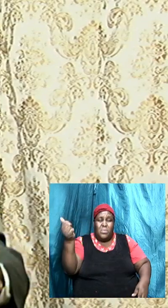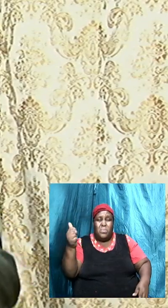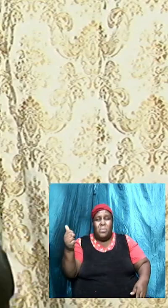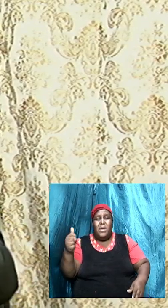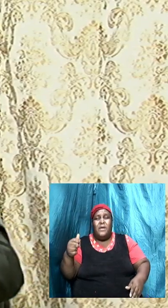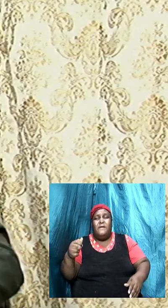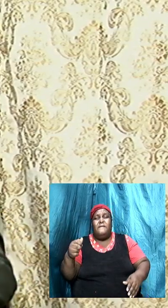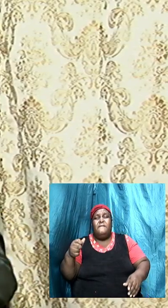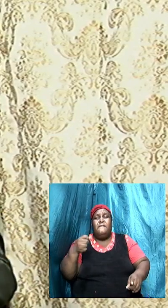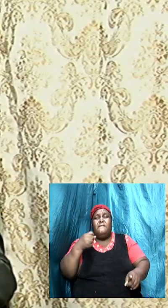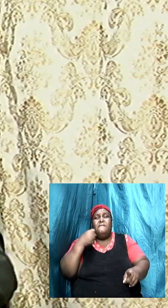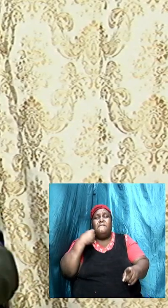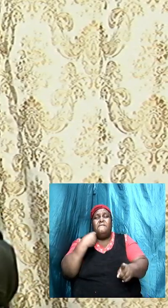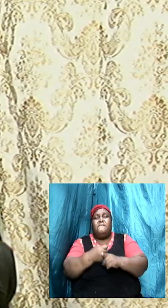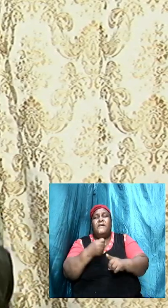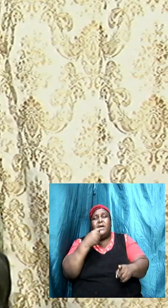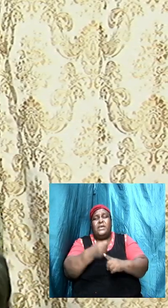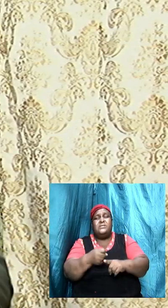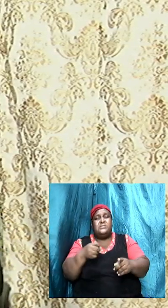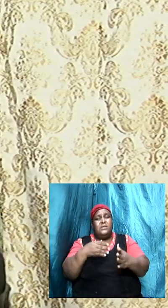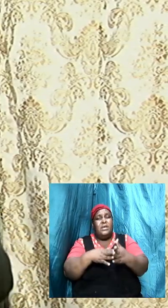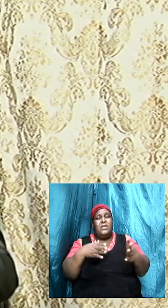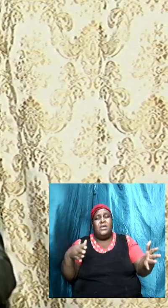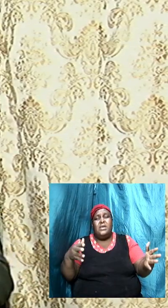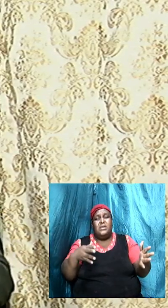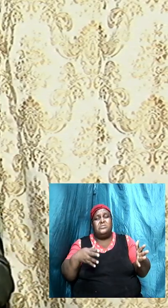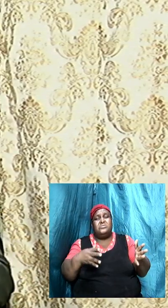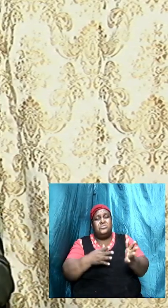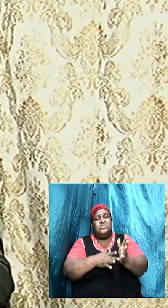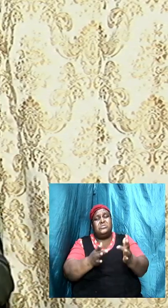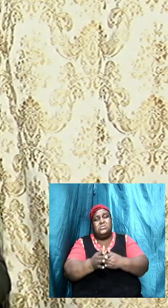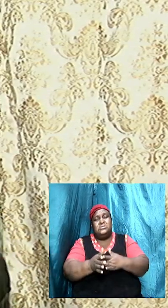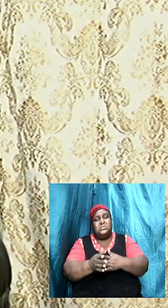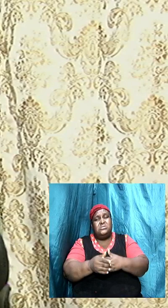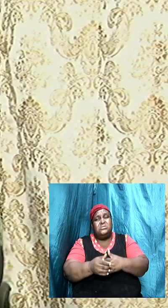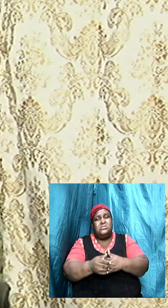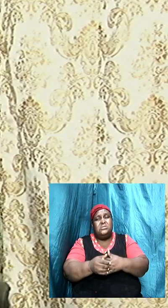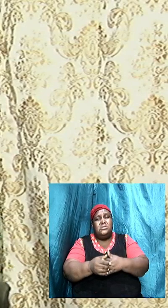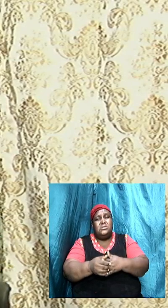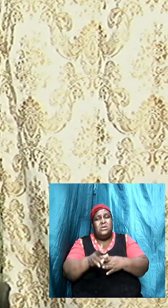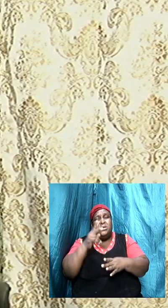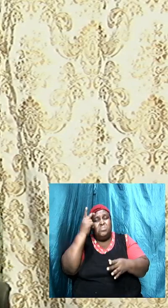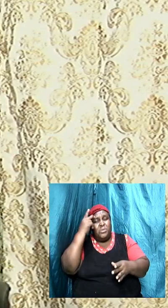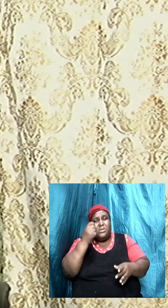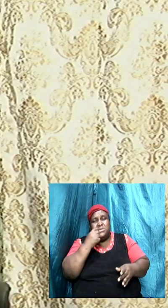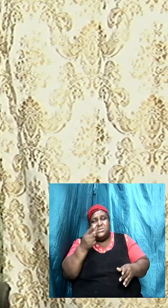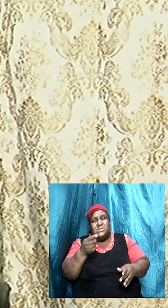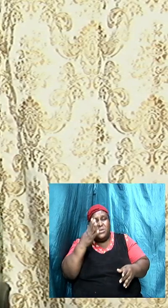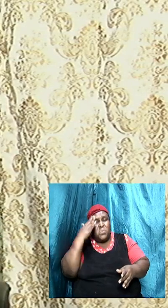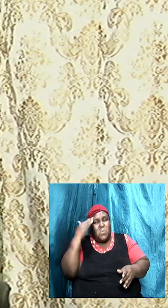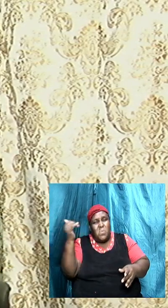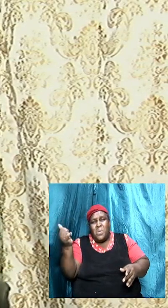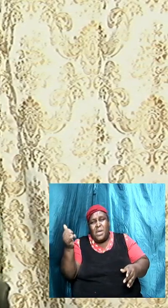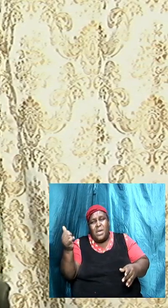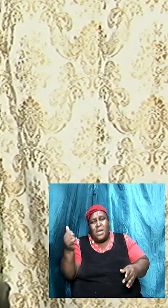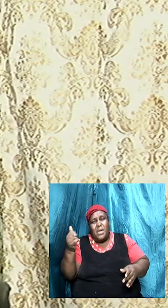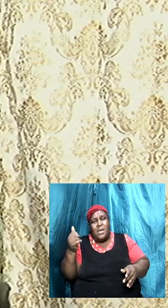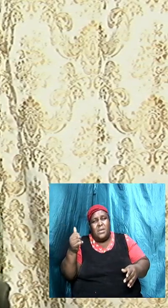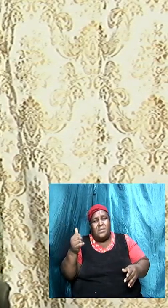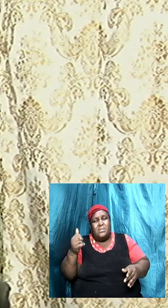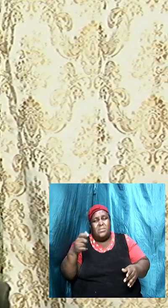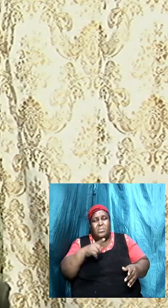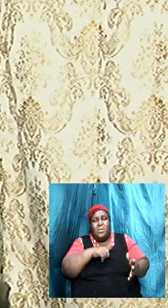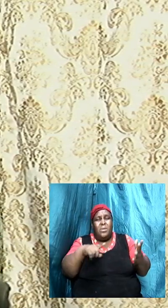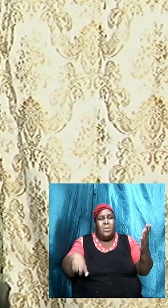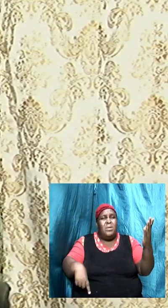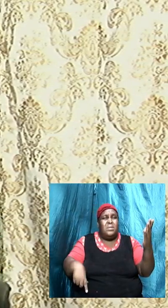said, who art thou? And he said, I am Jesus who thou persecutest. And Paul had an experience with the